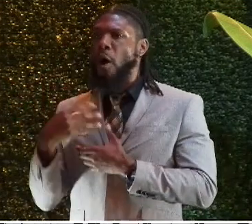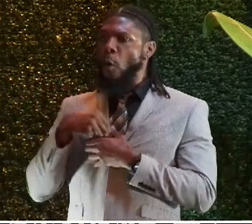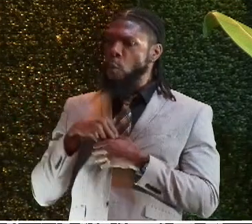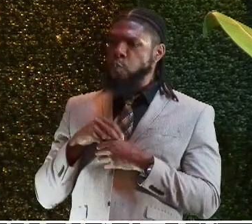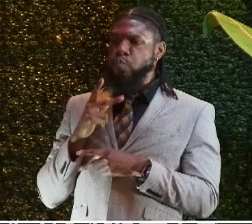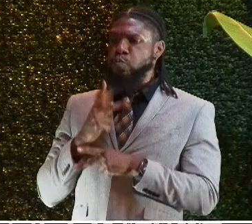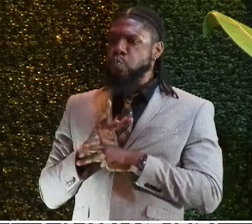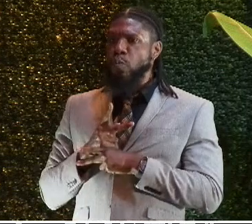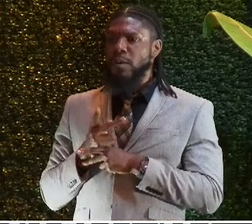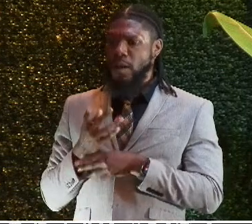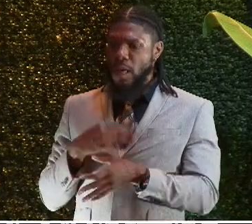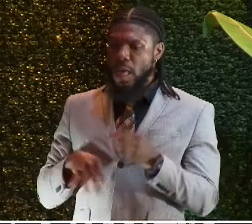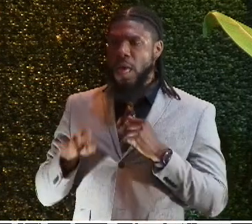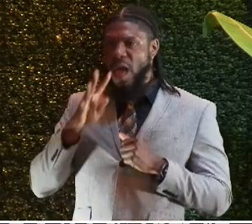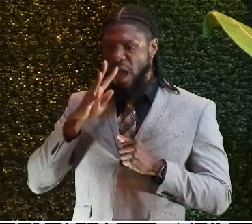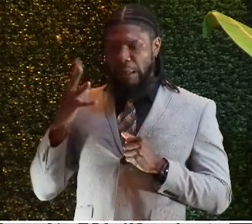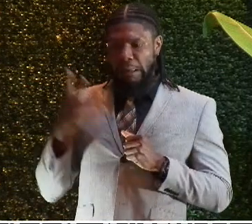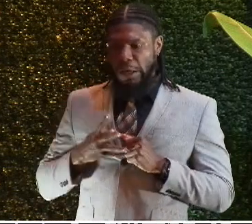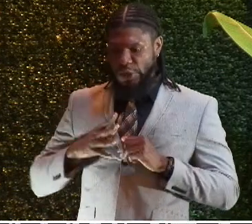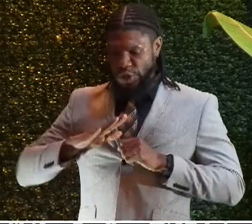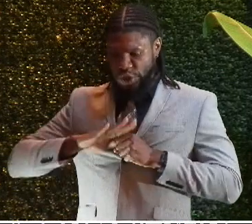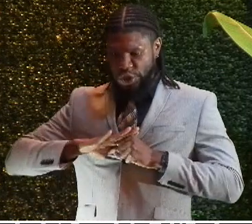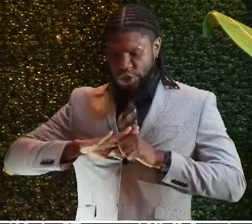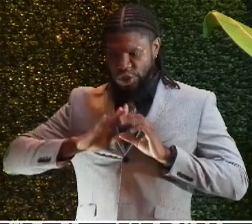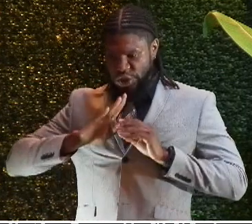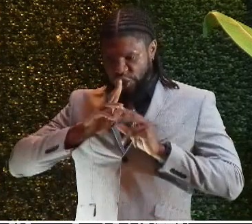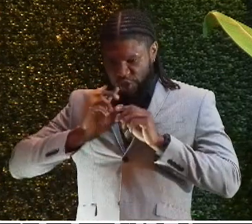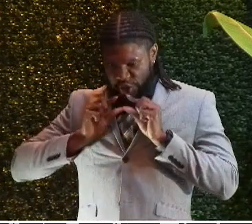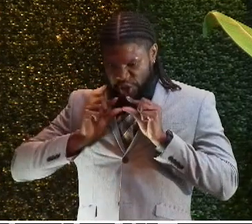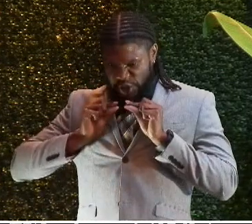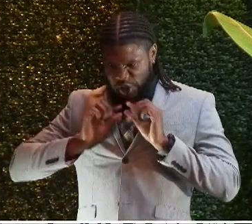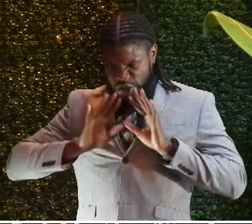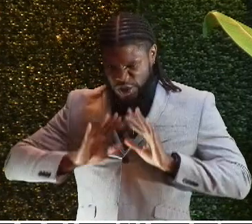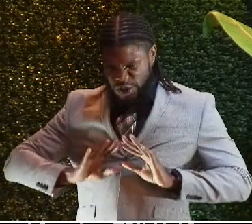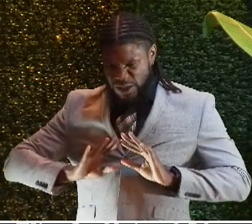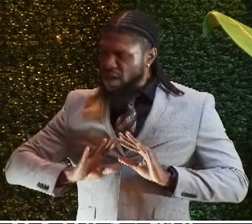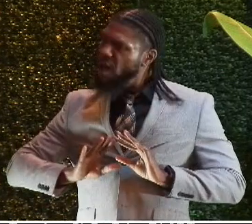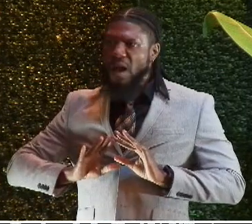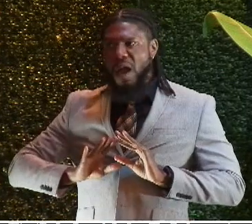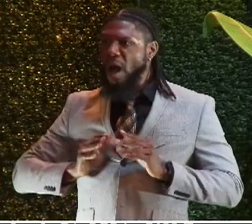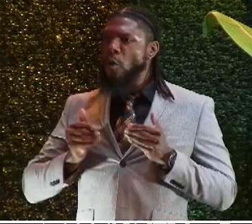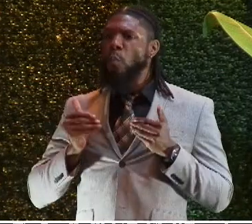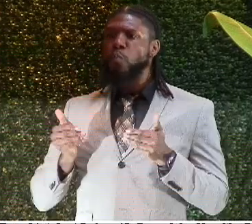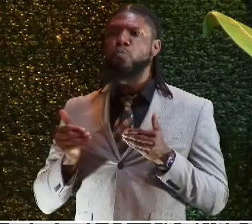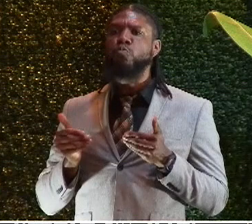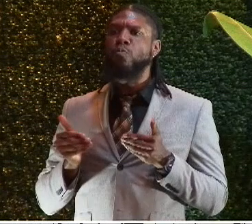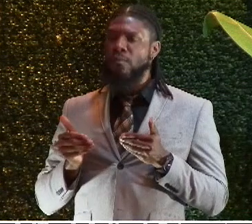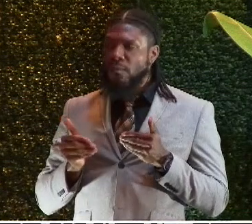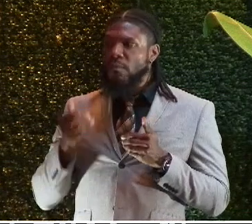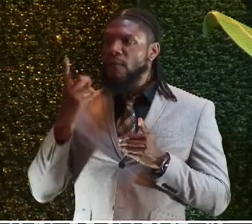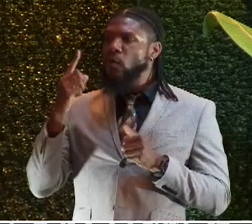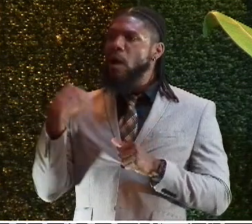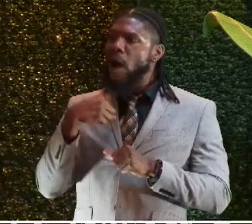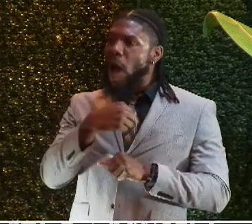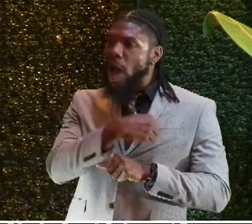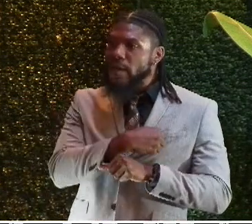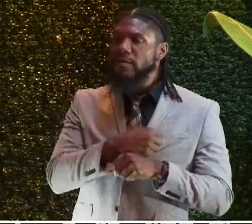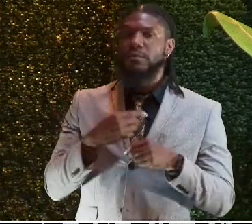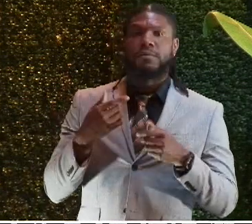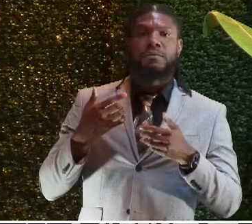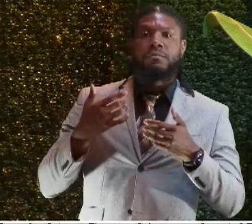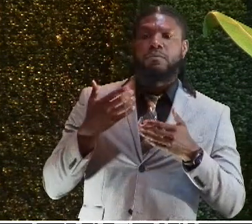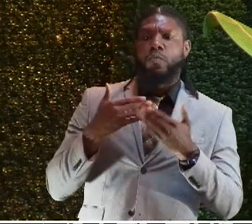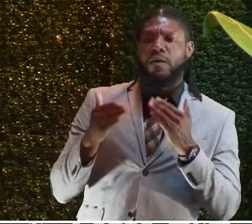ignore that as just, oh, something else. I think it's a divine calling to sort of transmute the things that we feel